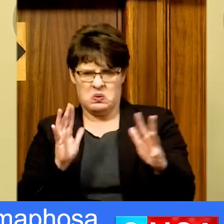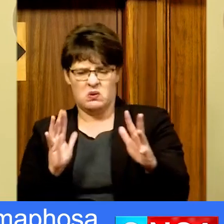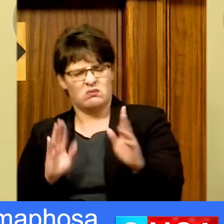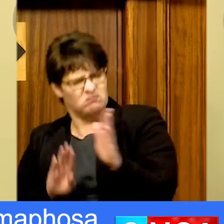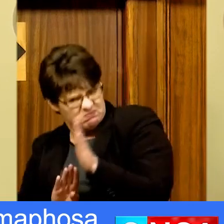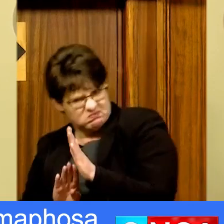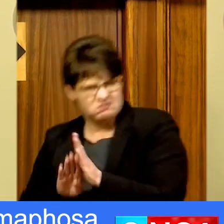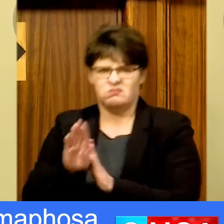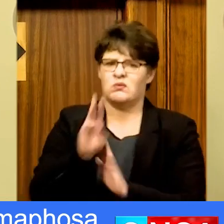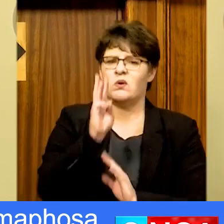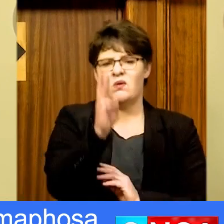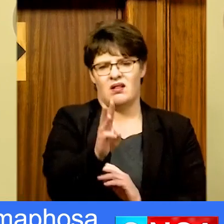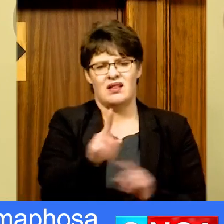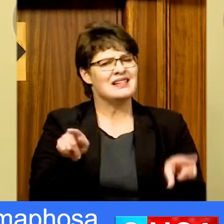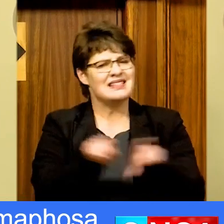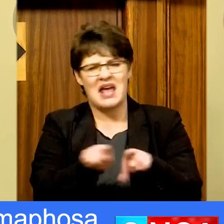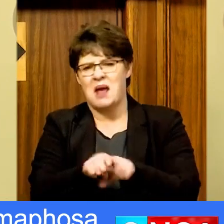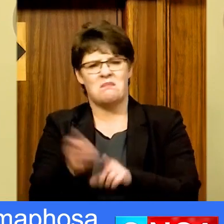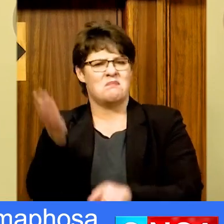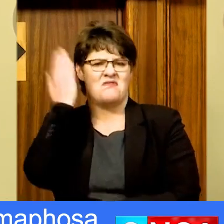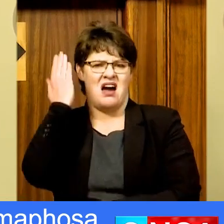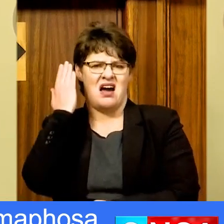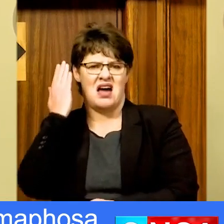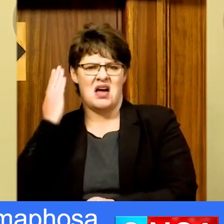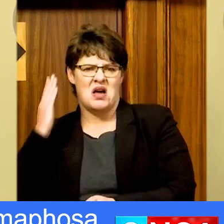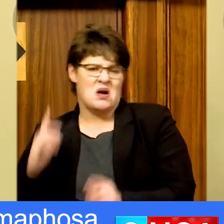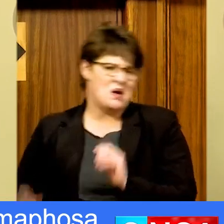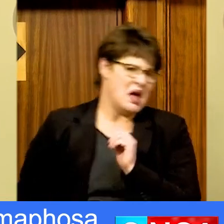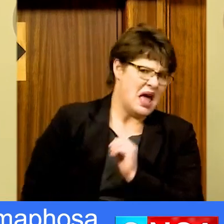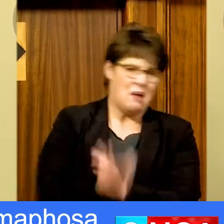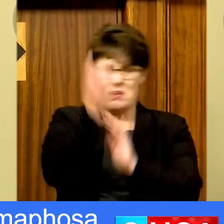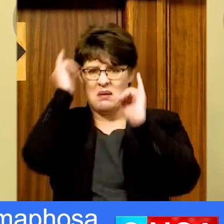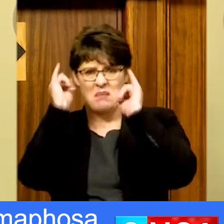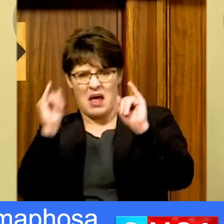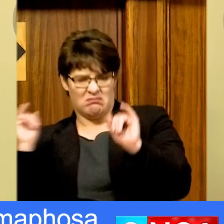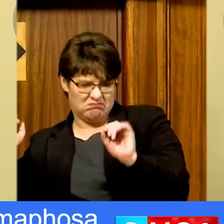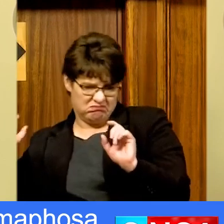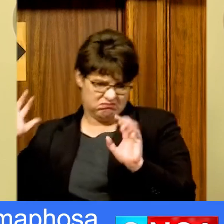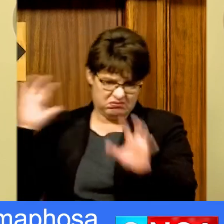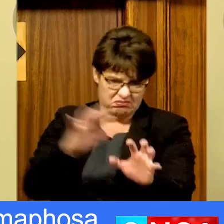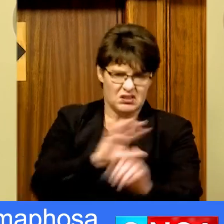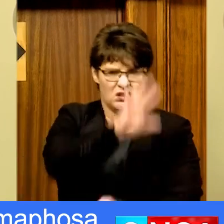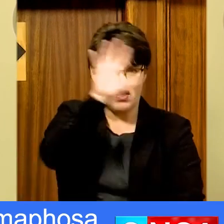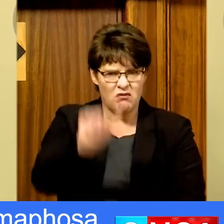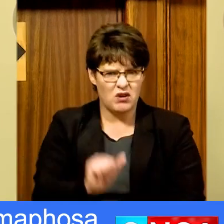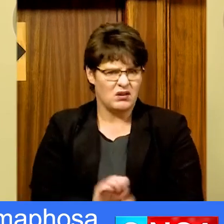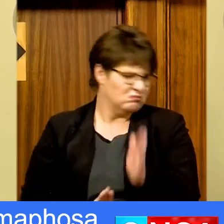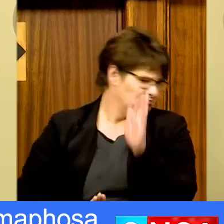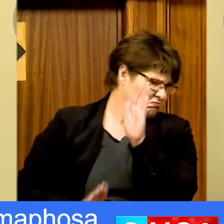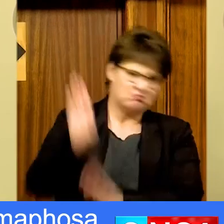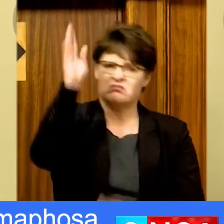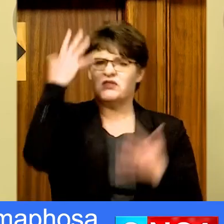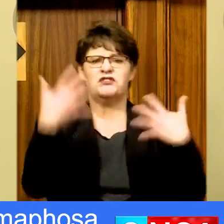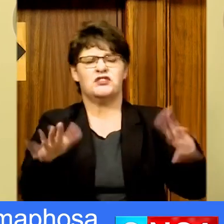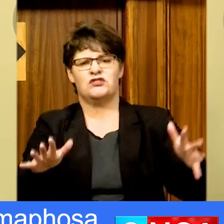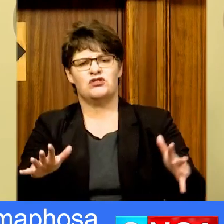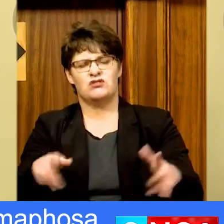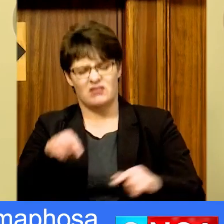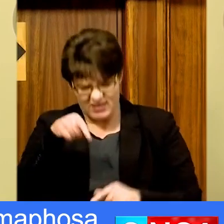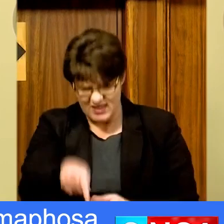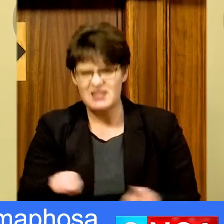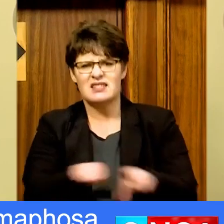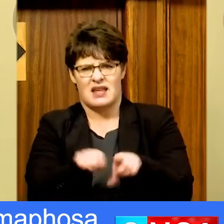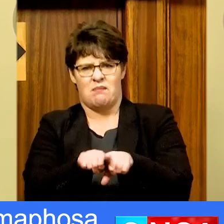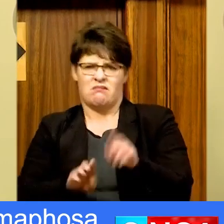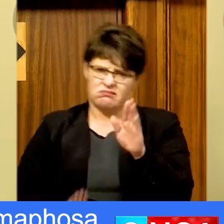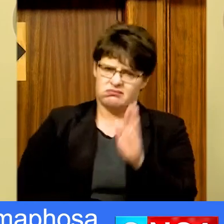have weathered other storms that have descended on our nation. We will restore our